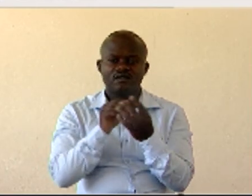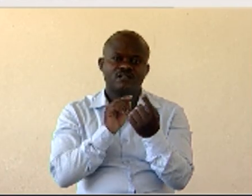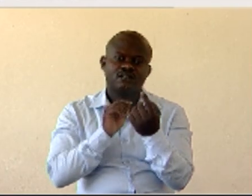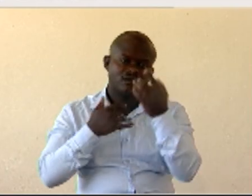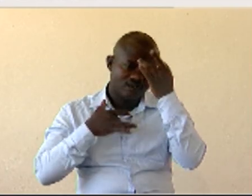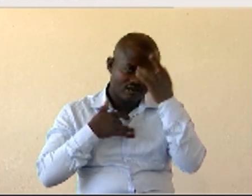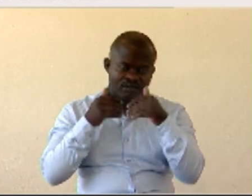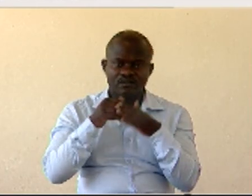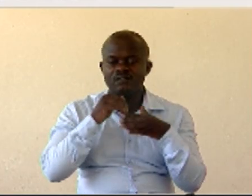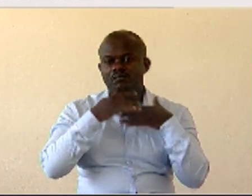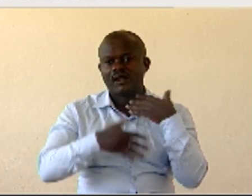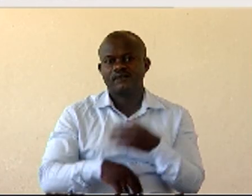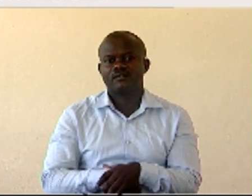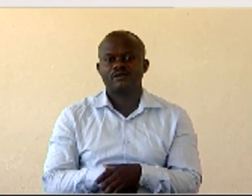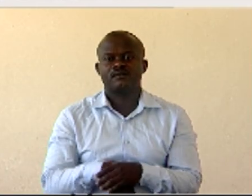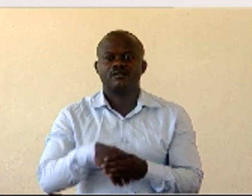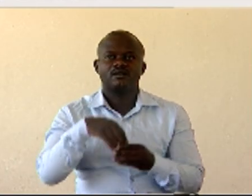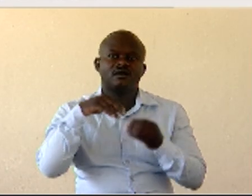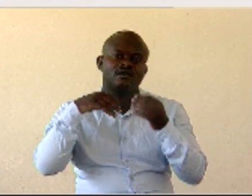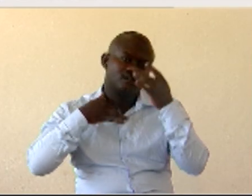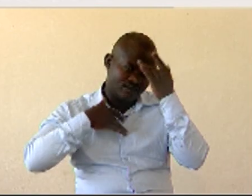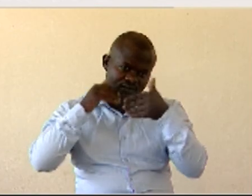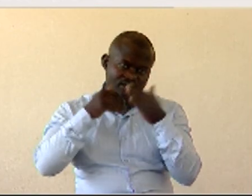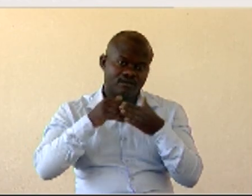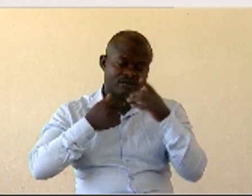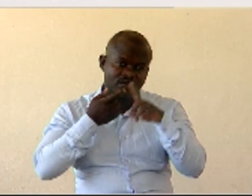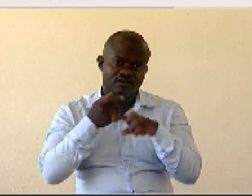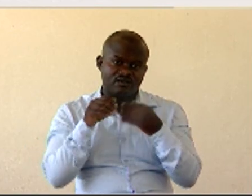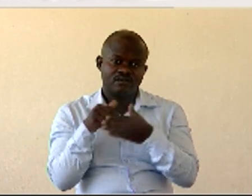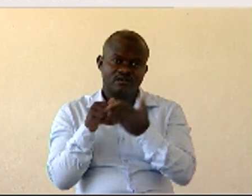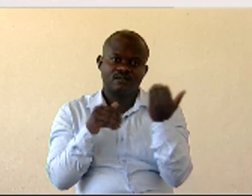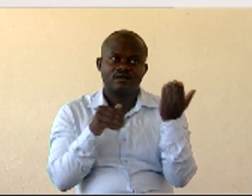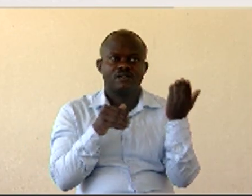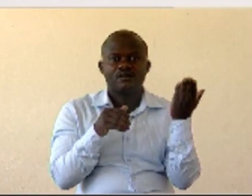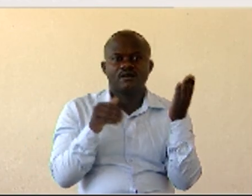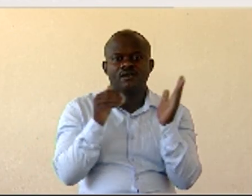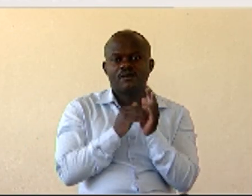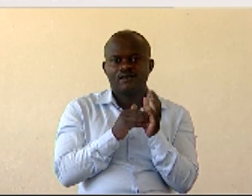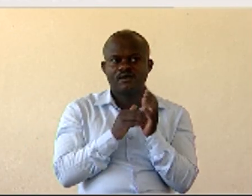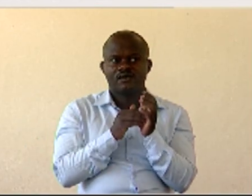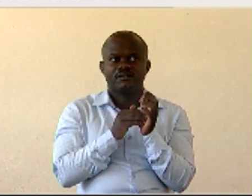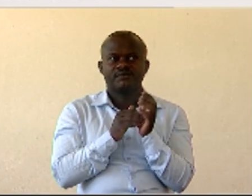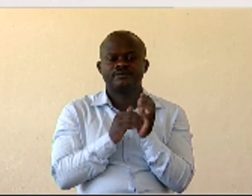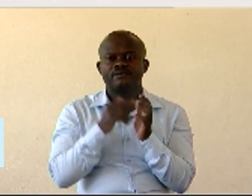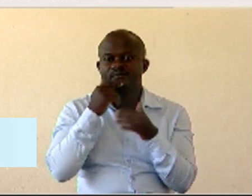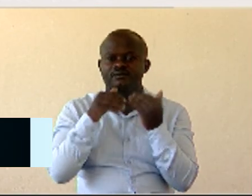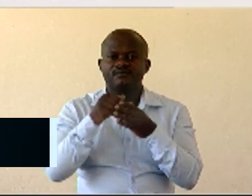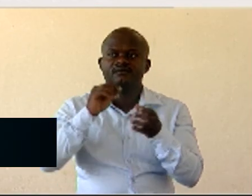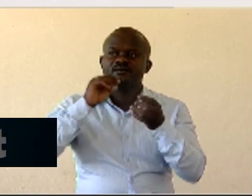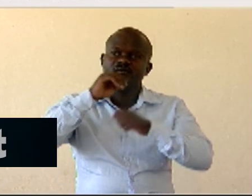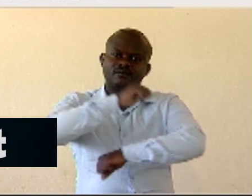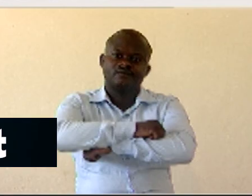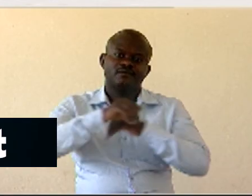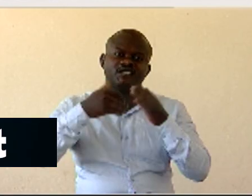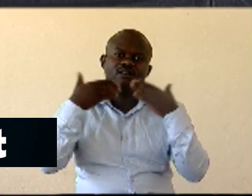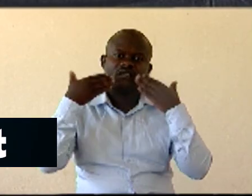contaminated blood. You mentioned the disease that you can suffer from by getting a contaminated blood. So student, thank you